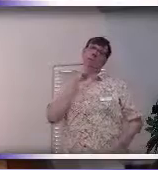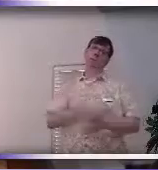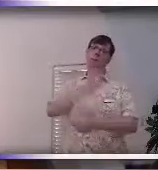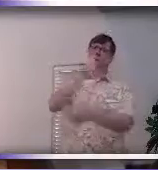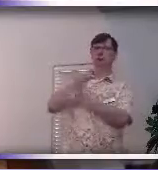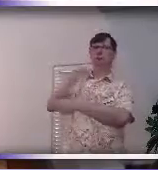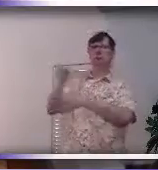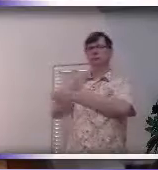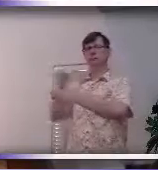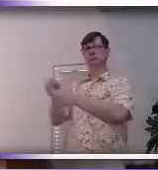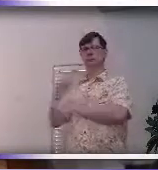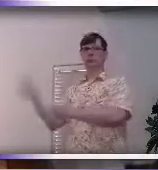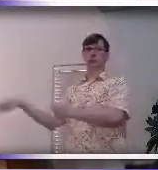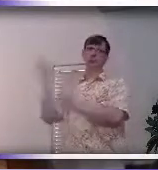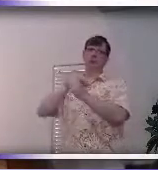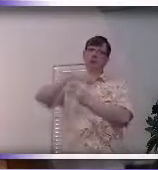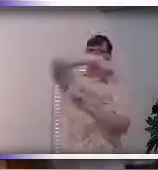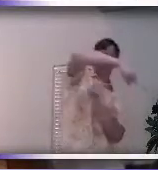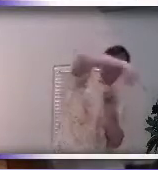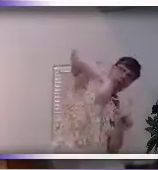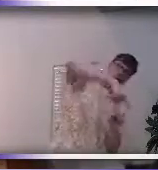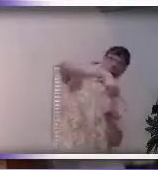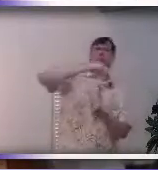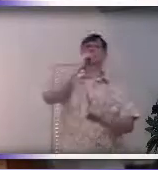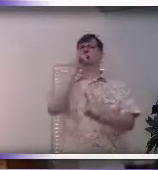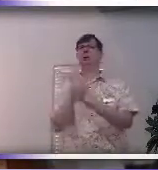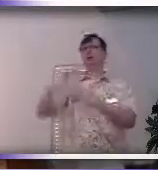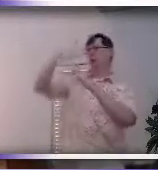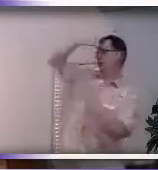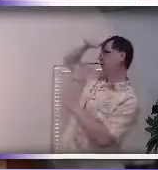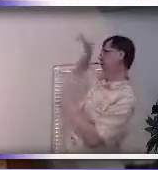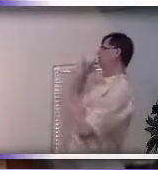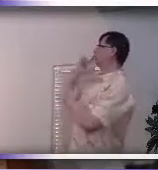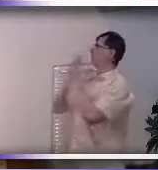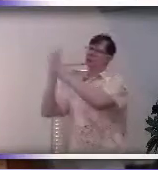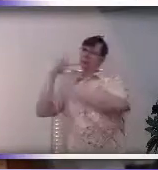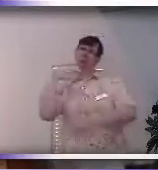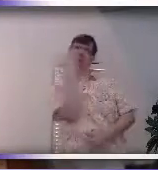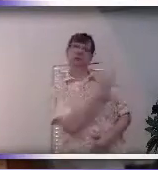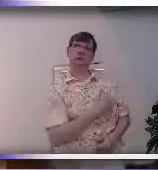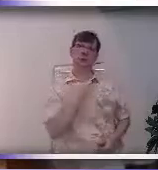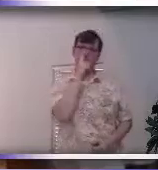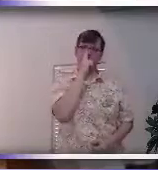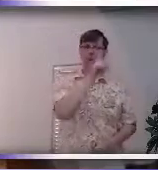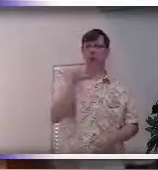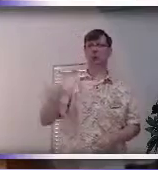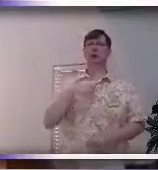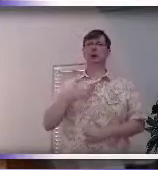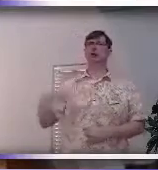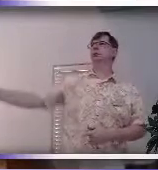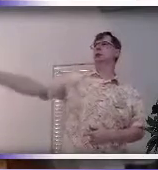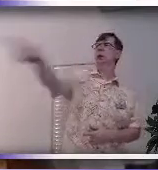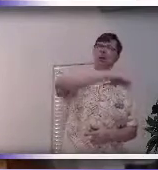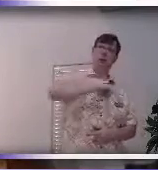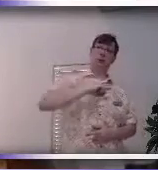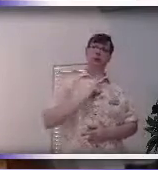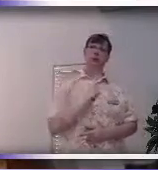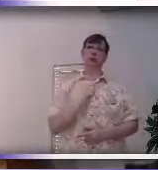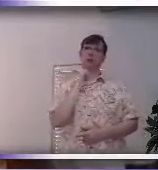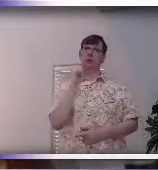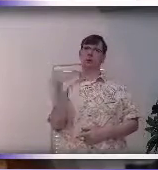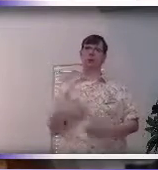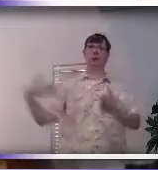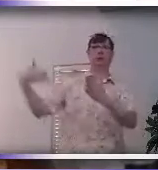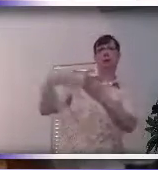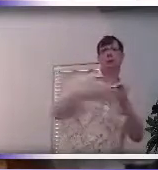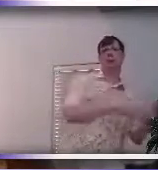creation of this world, is to see itself clearly as us. And we